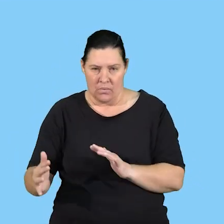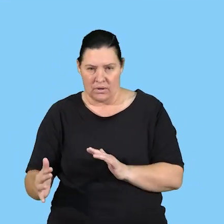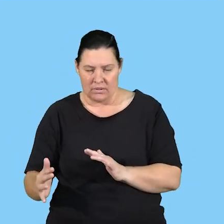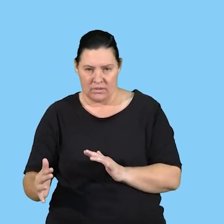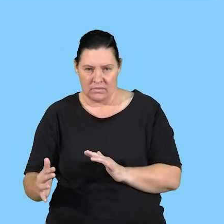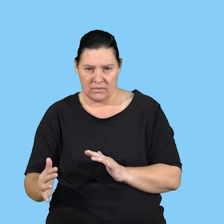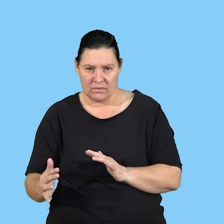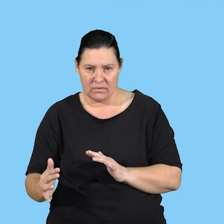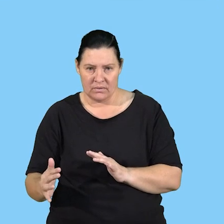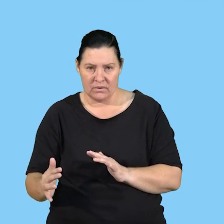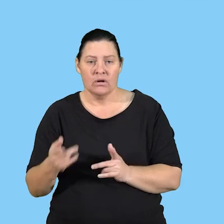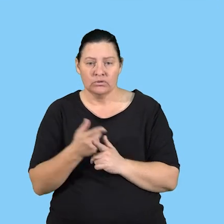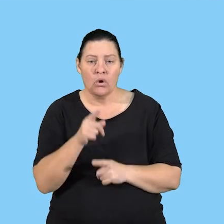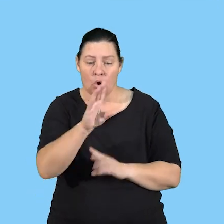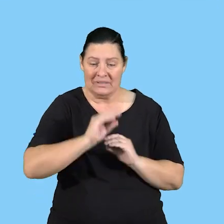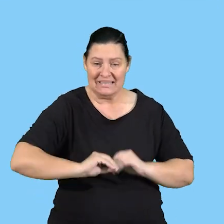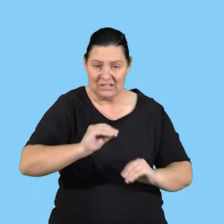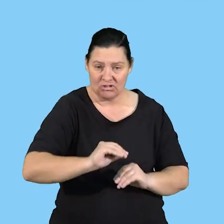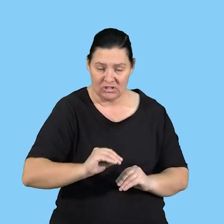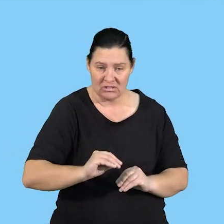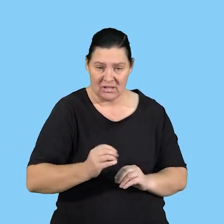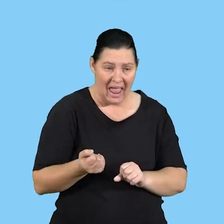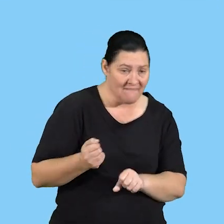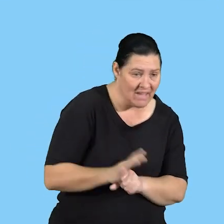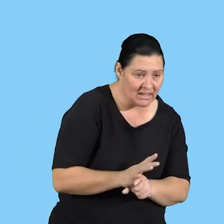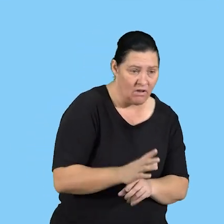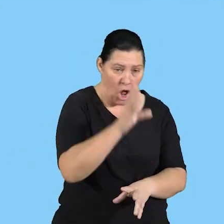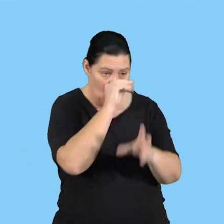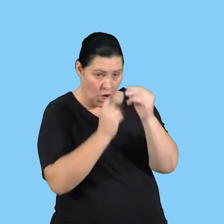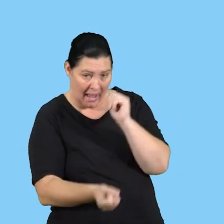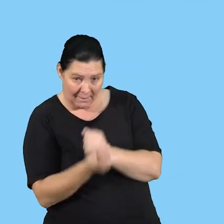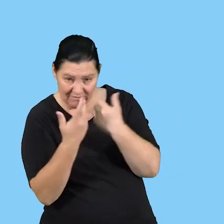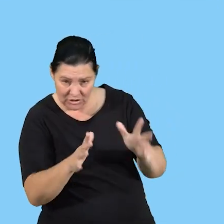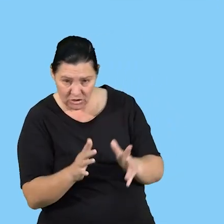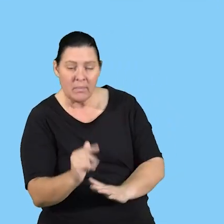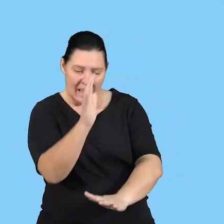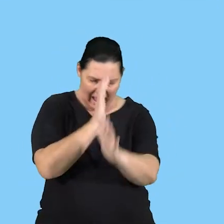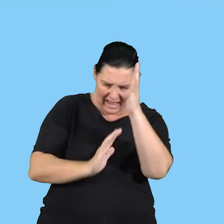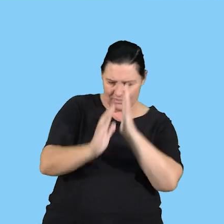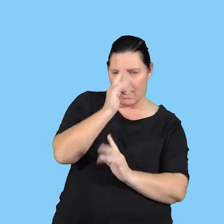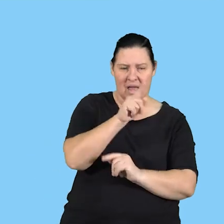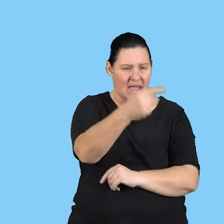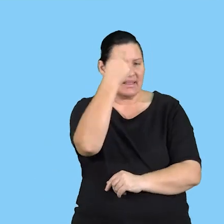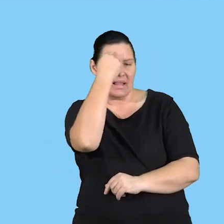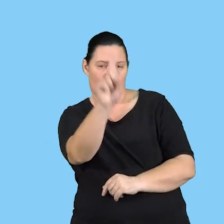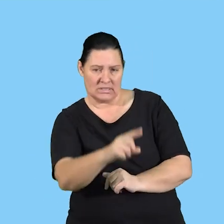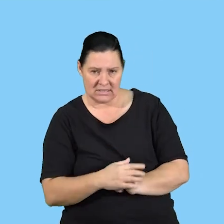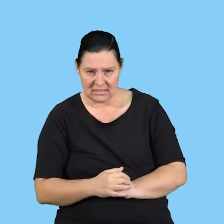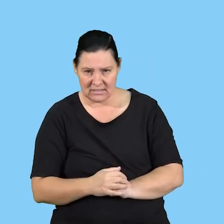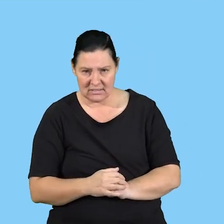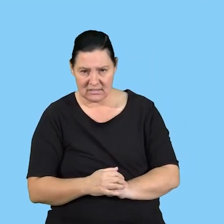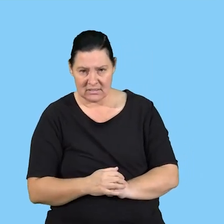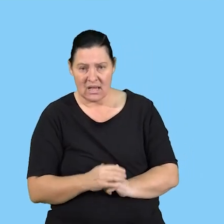will establish whether your teaching is effective and whether learning has taken place. So that's very much part of your formal